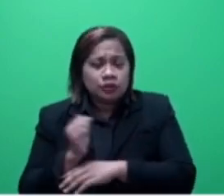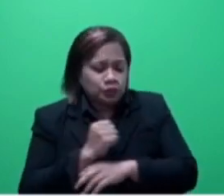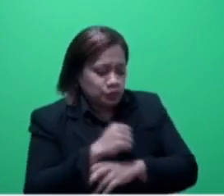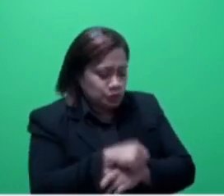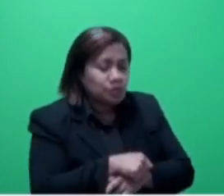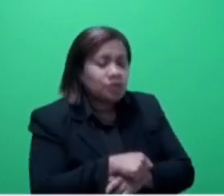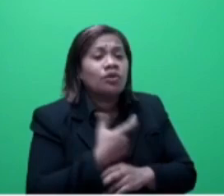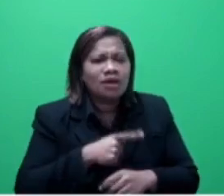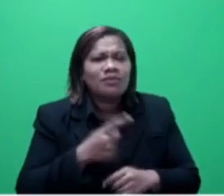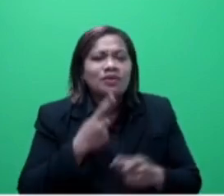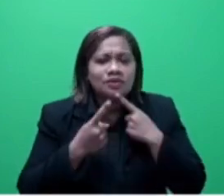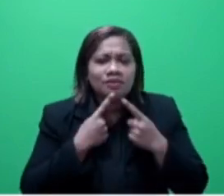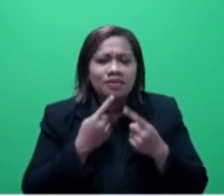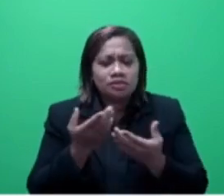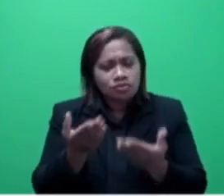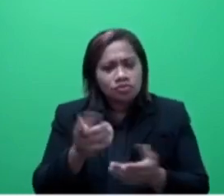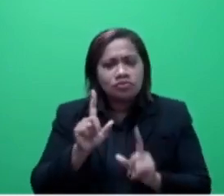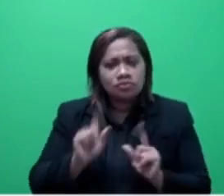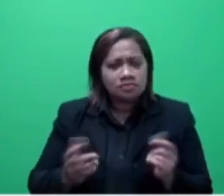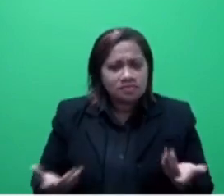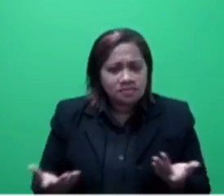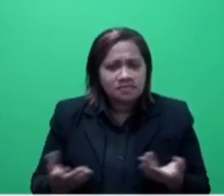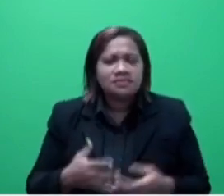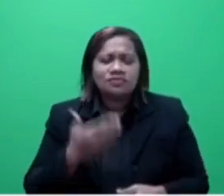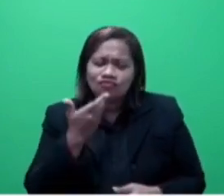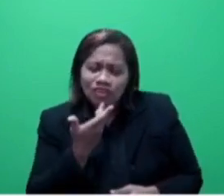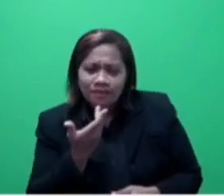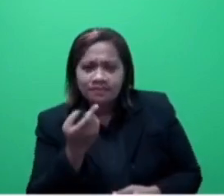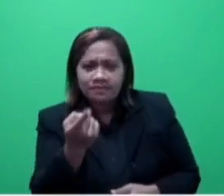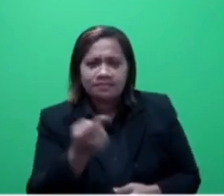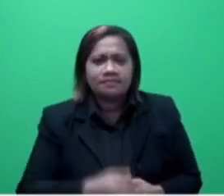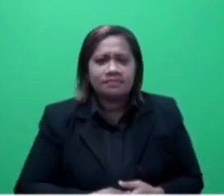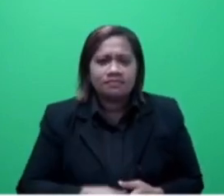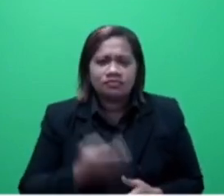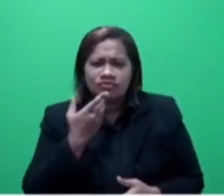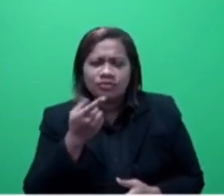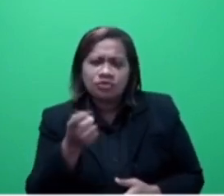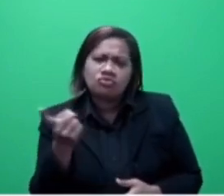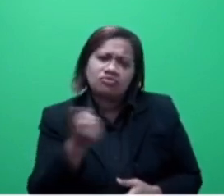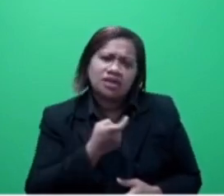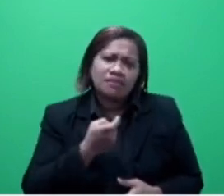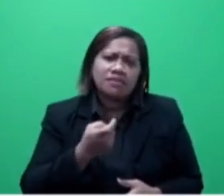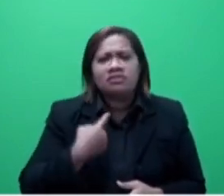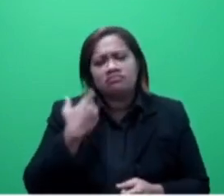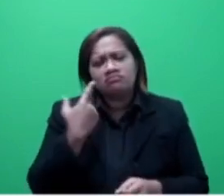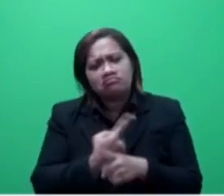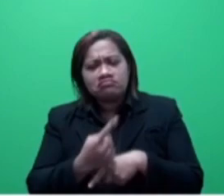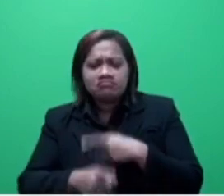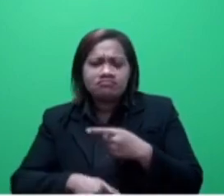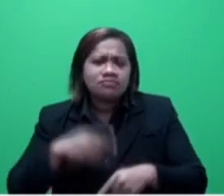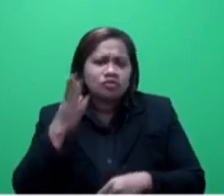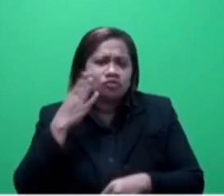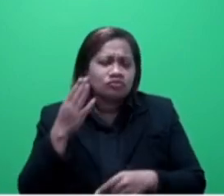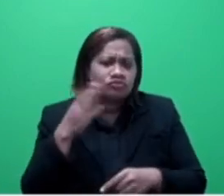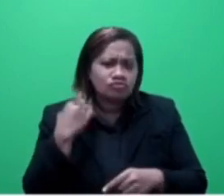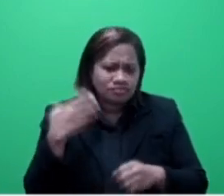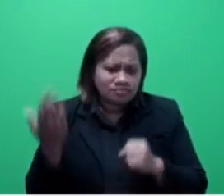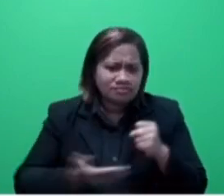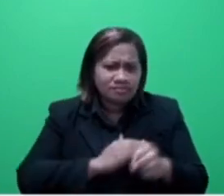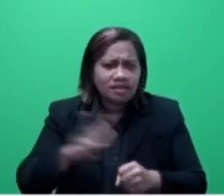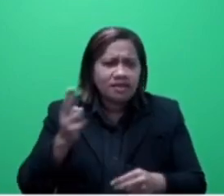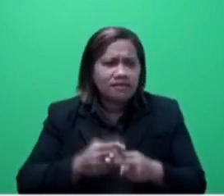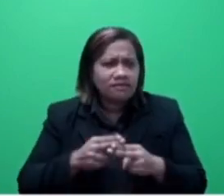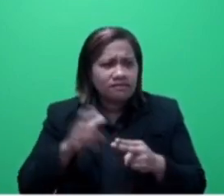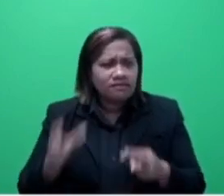actually make. Shame on you. Shame on you. You come here and you sing the tune of the sugarcane farmers, and you want to deny this,